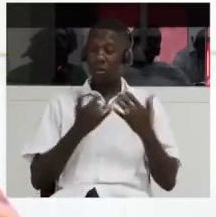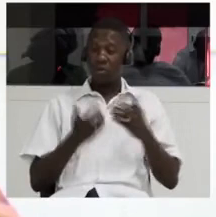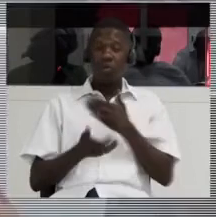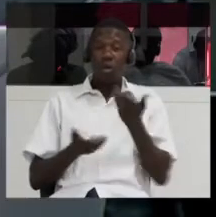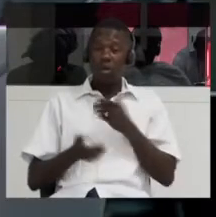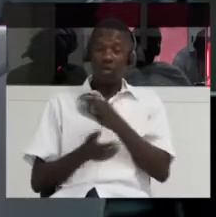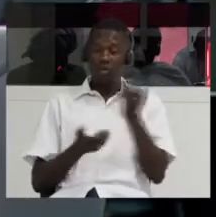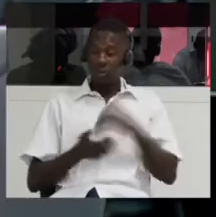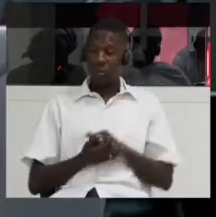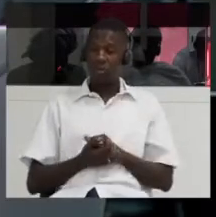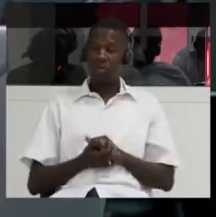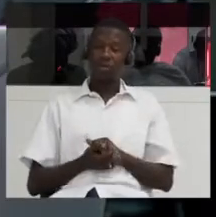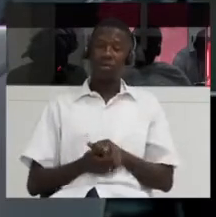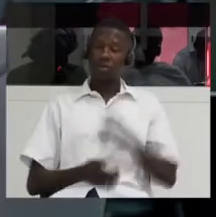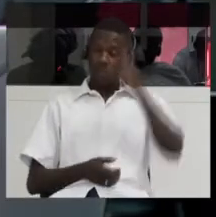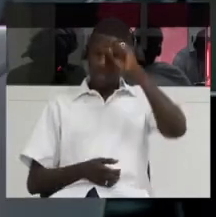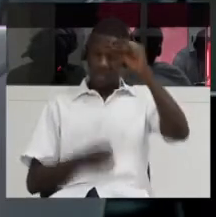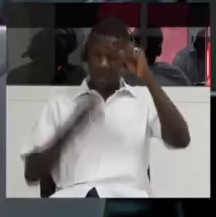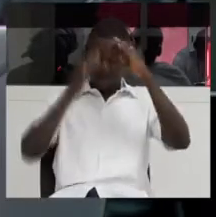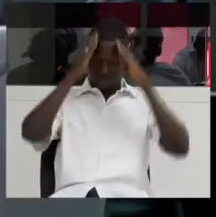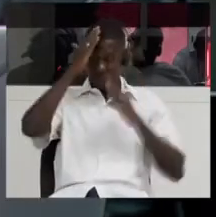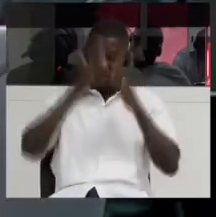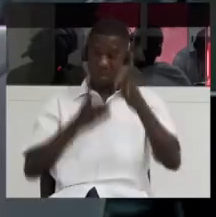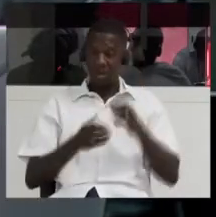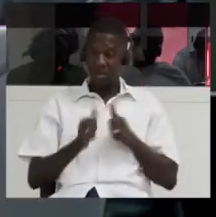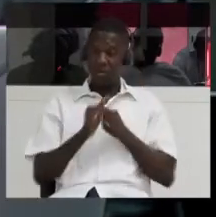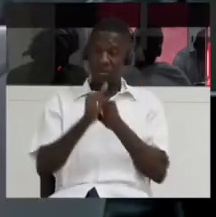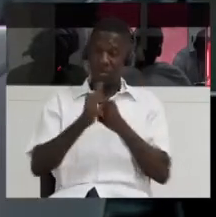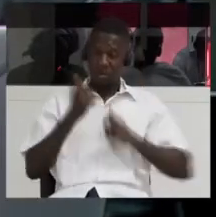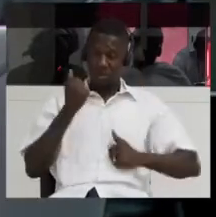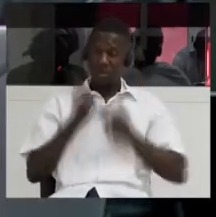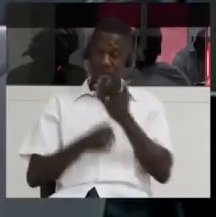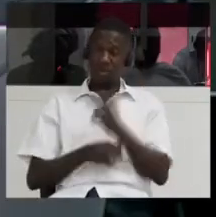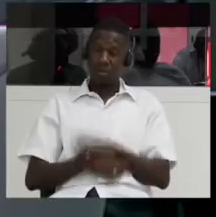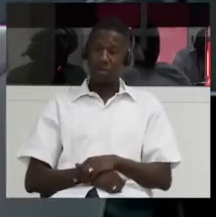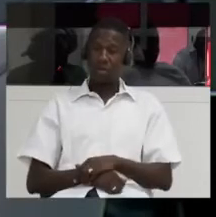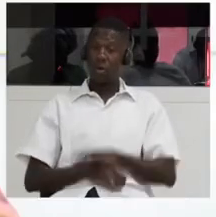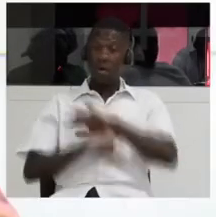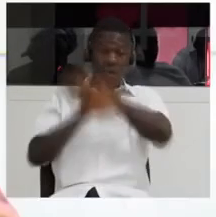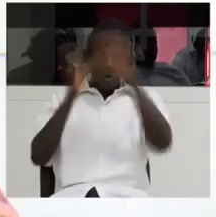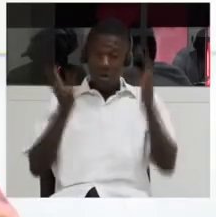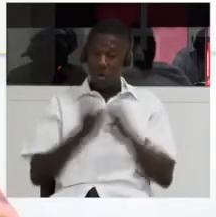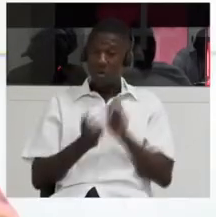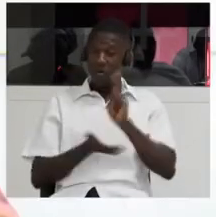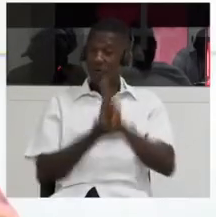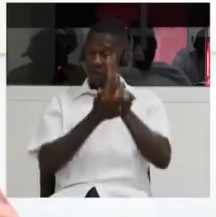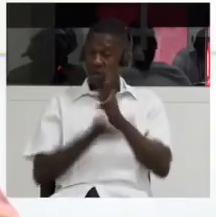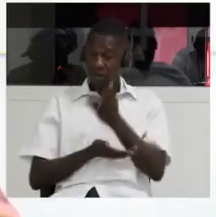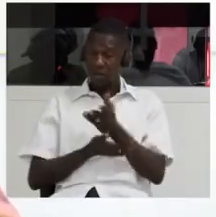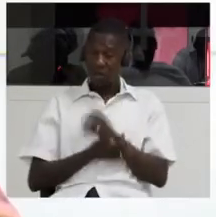All the state guards volunteered? Yes, because according to the